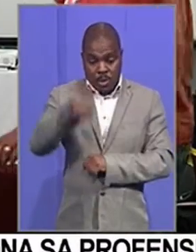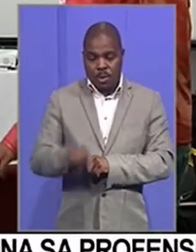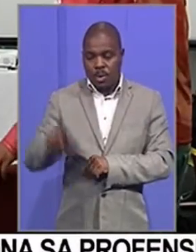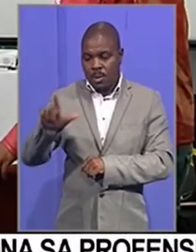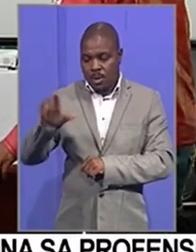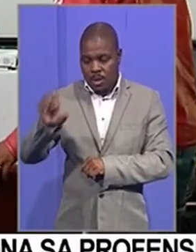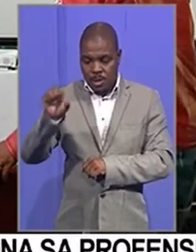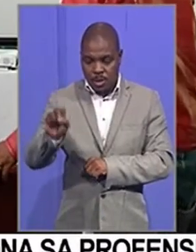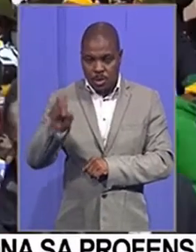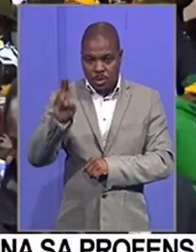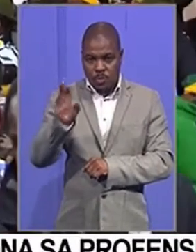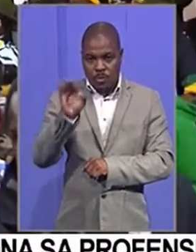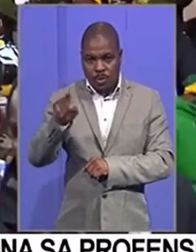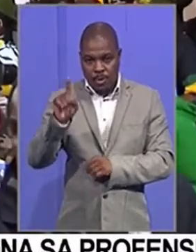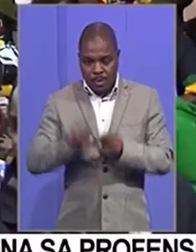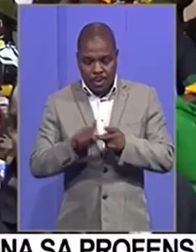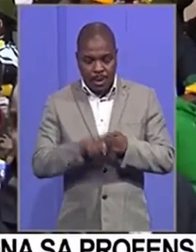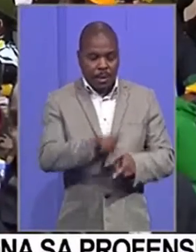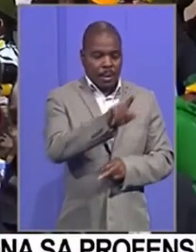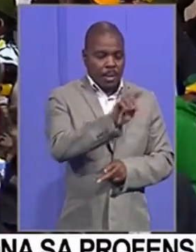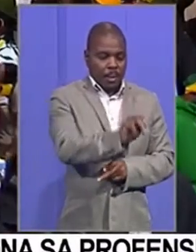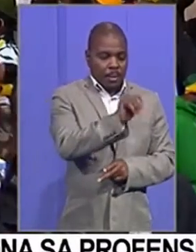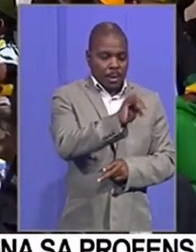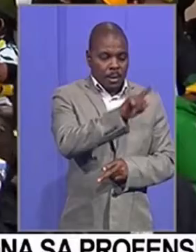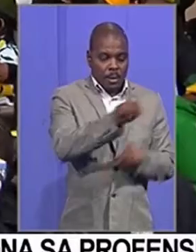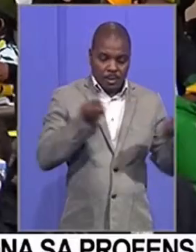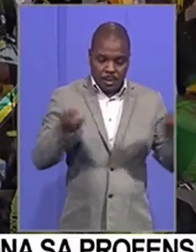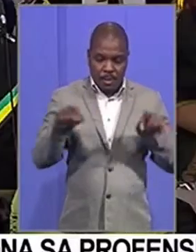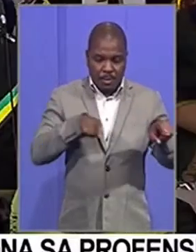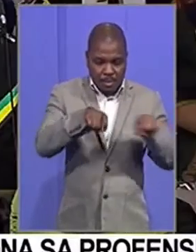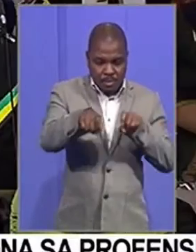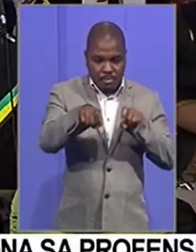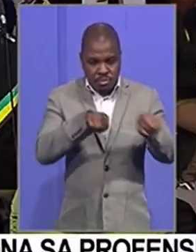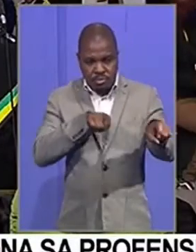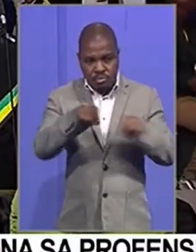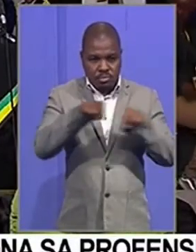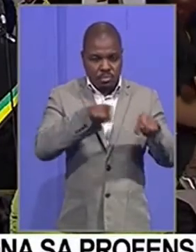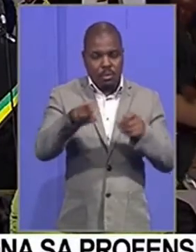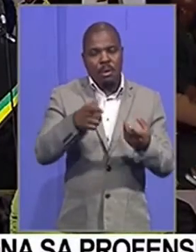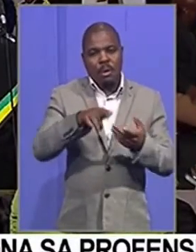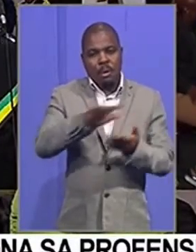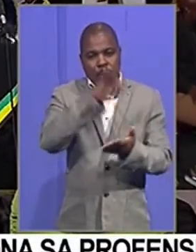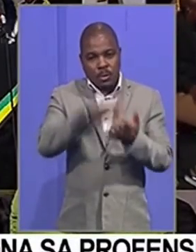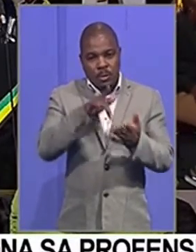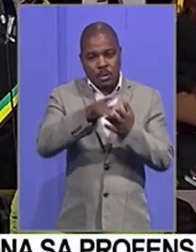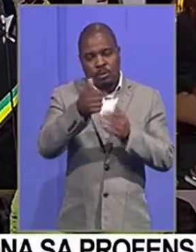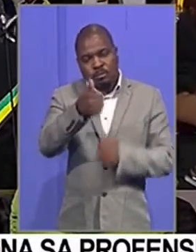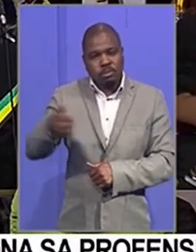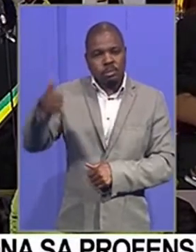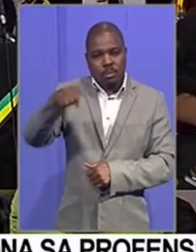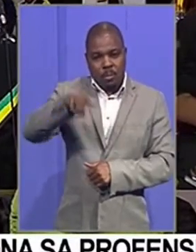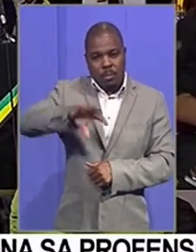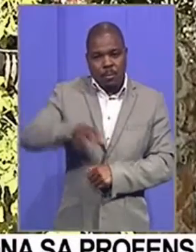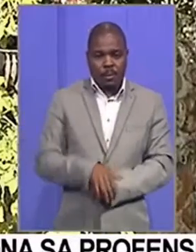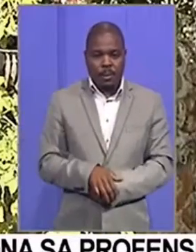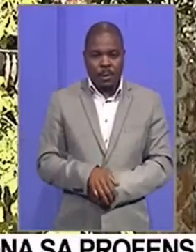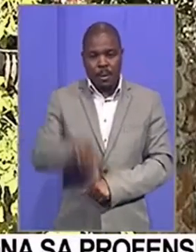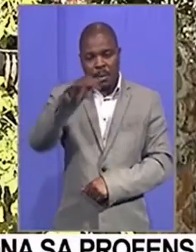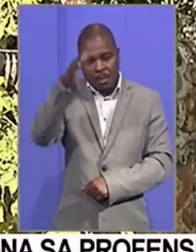le Sufi le Leboga Maile ba iketela maemo a ka setlhong a boetapele ba profensi. Mohlopholli wa ditaba